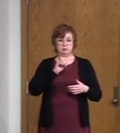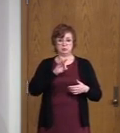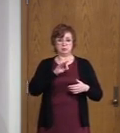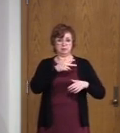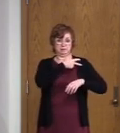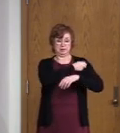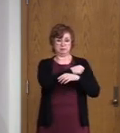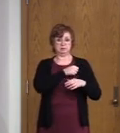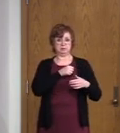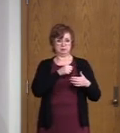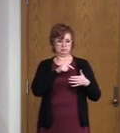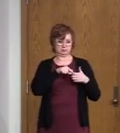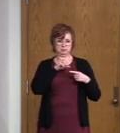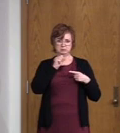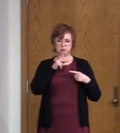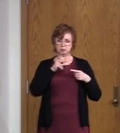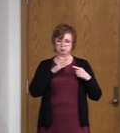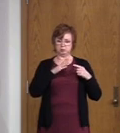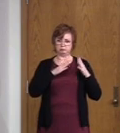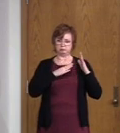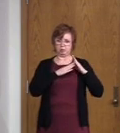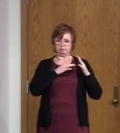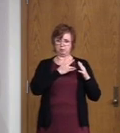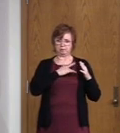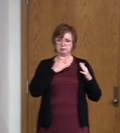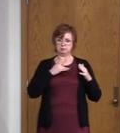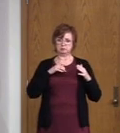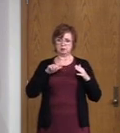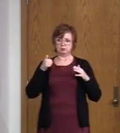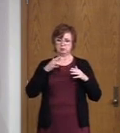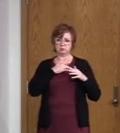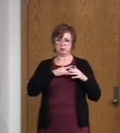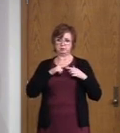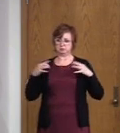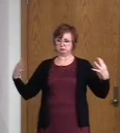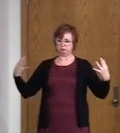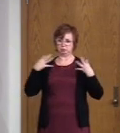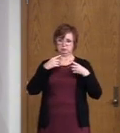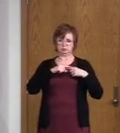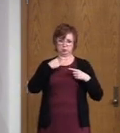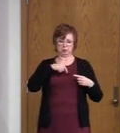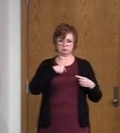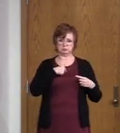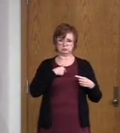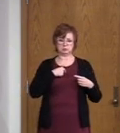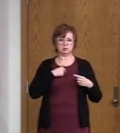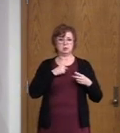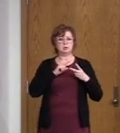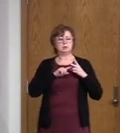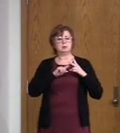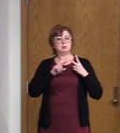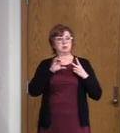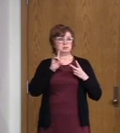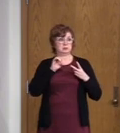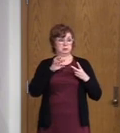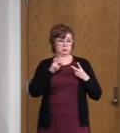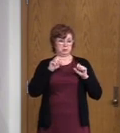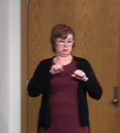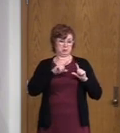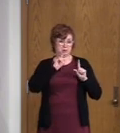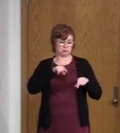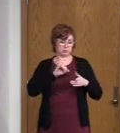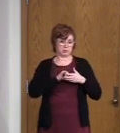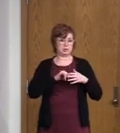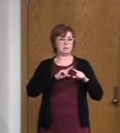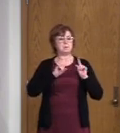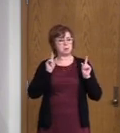think there's some things potentially people could learn from us. But I think Derek might speak to some of the things that we've learned, but that